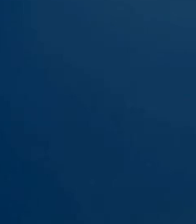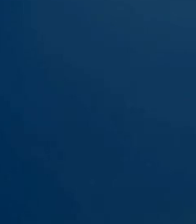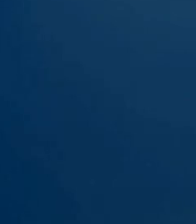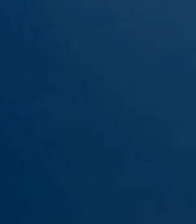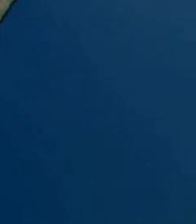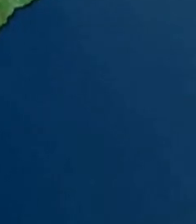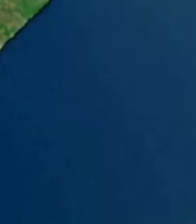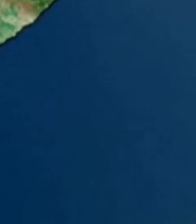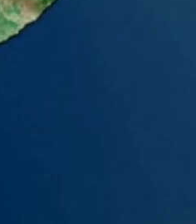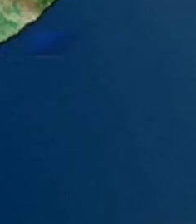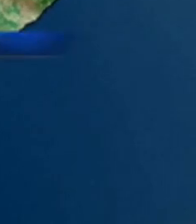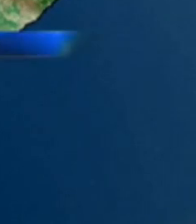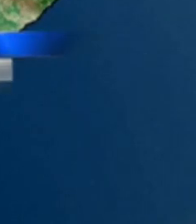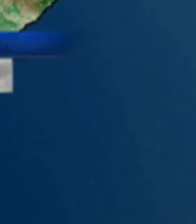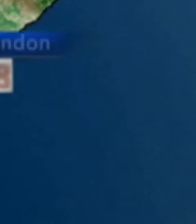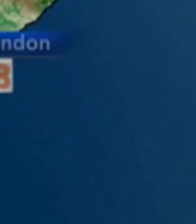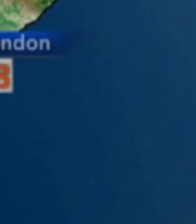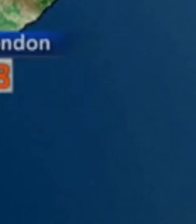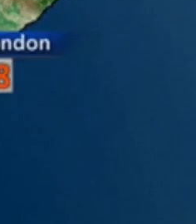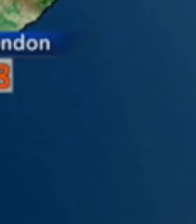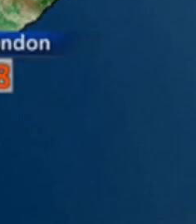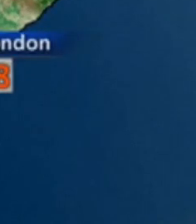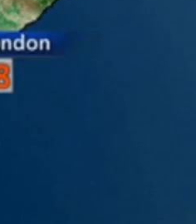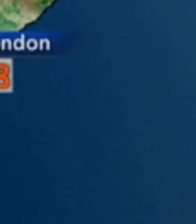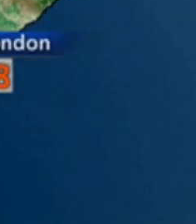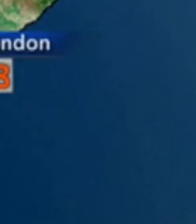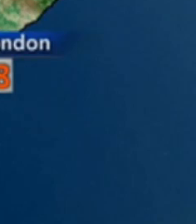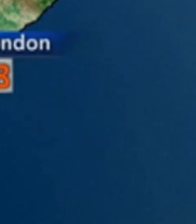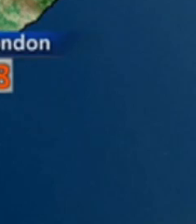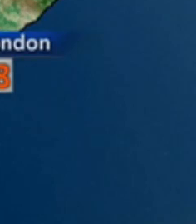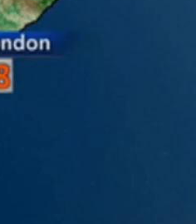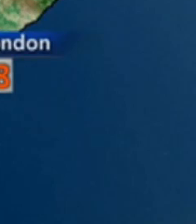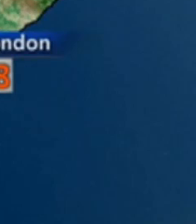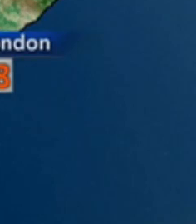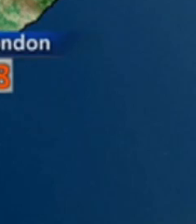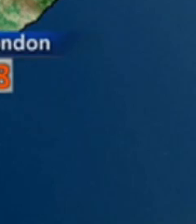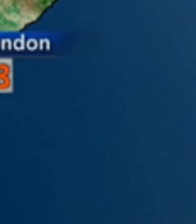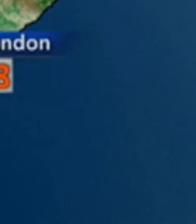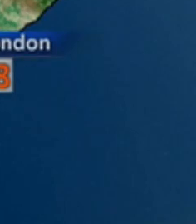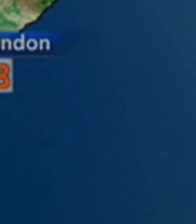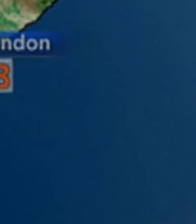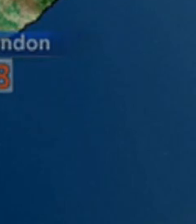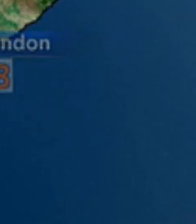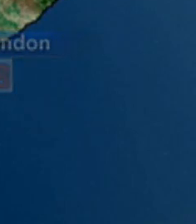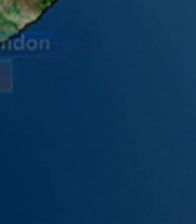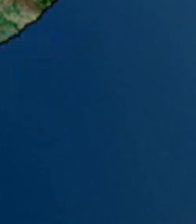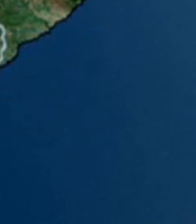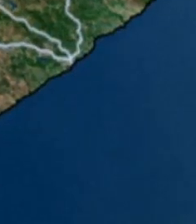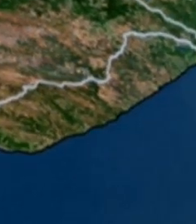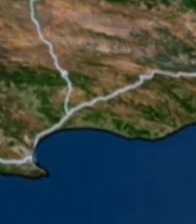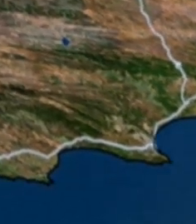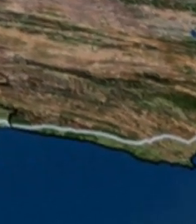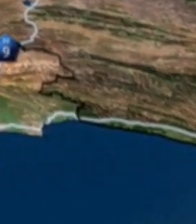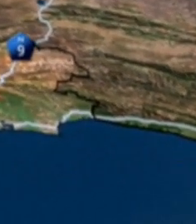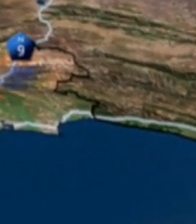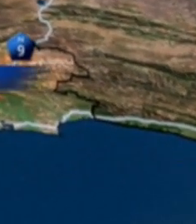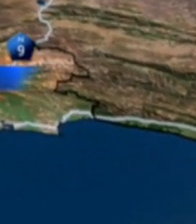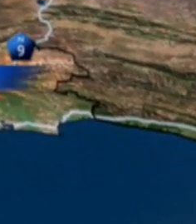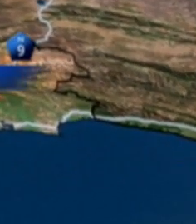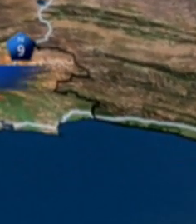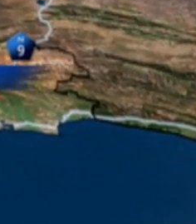di rita fela ho 30 ka ho fela re sentse re shebile hona ka Nojoli sentse salwana ka Maletswayo o tla hlotshesella rita Komani qale fela